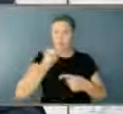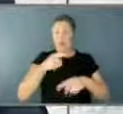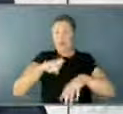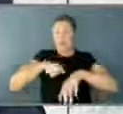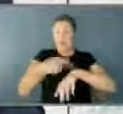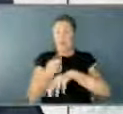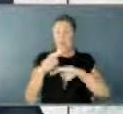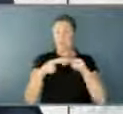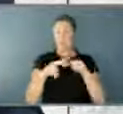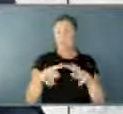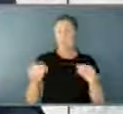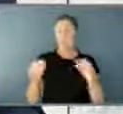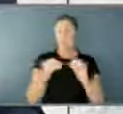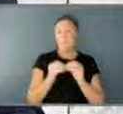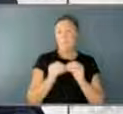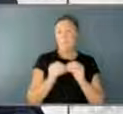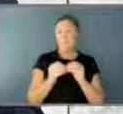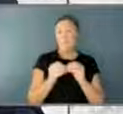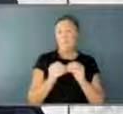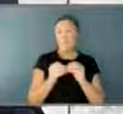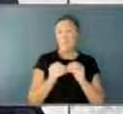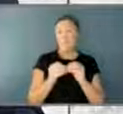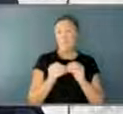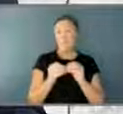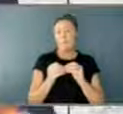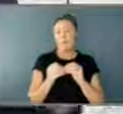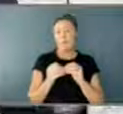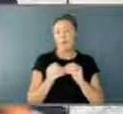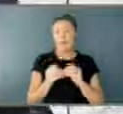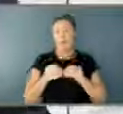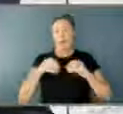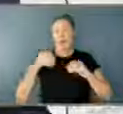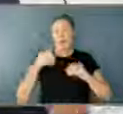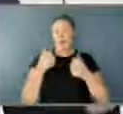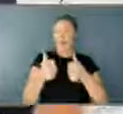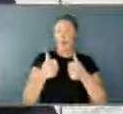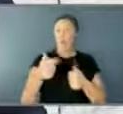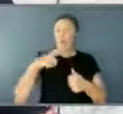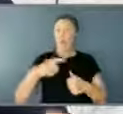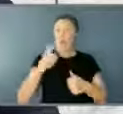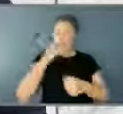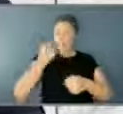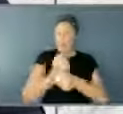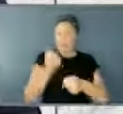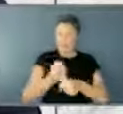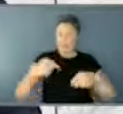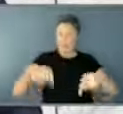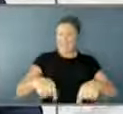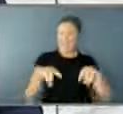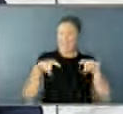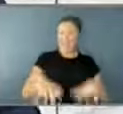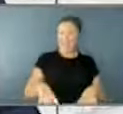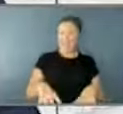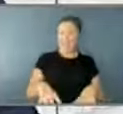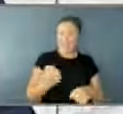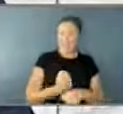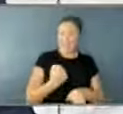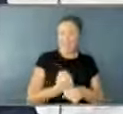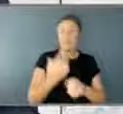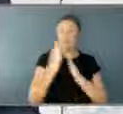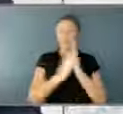position, particularly with our sovereign vaccine production capability, ahead of many countries like New Zealand, for example, we understand won't